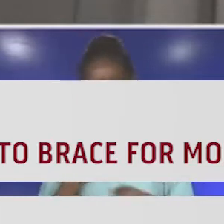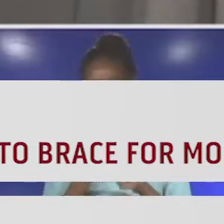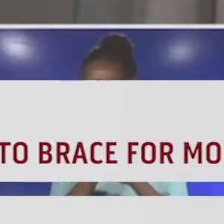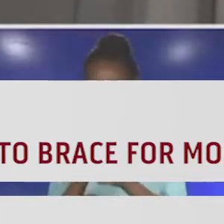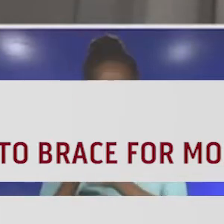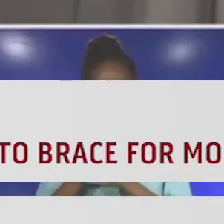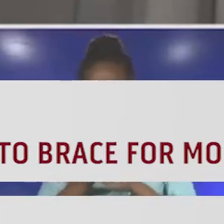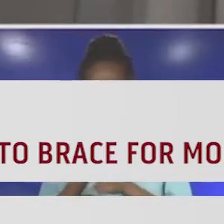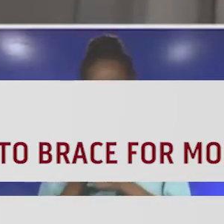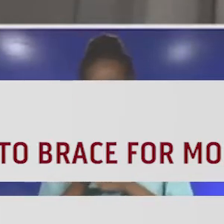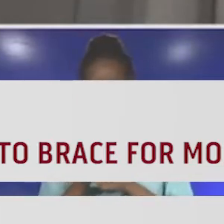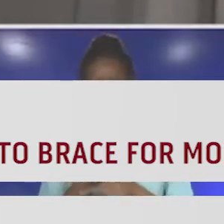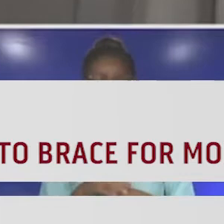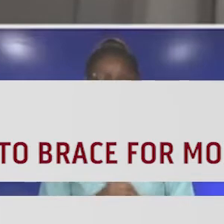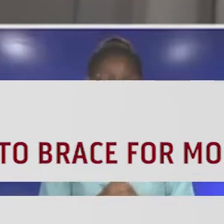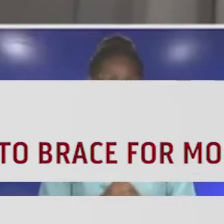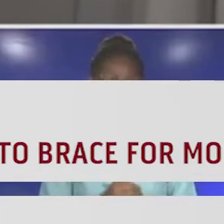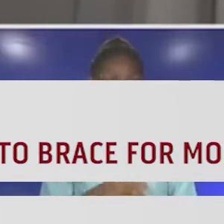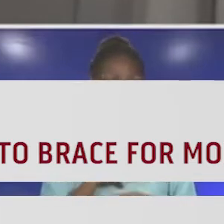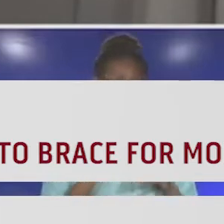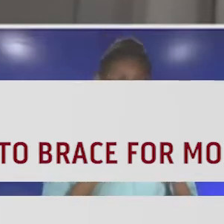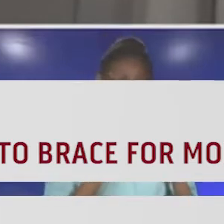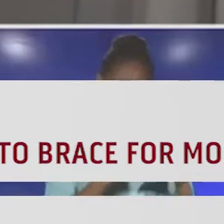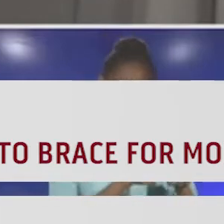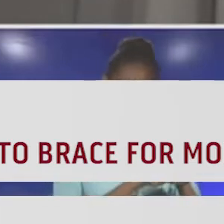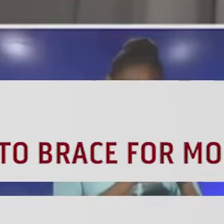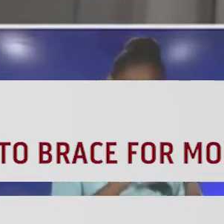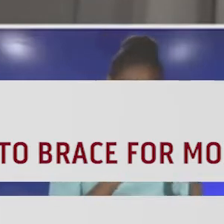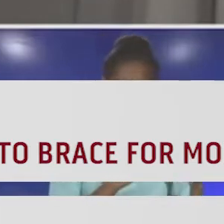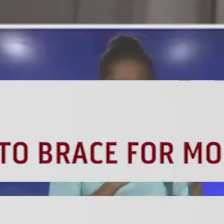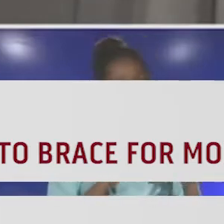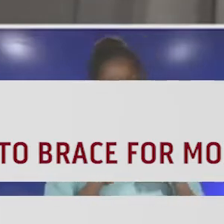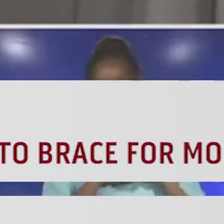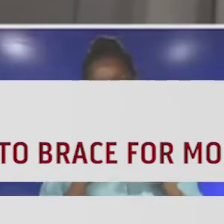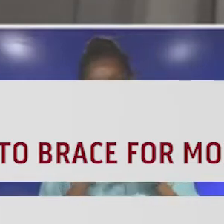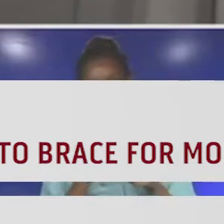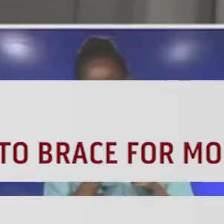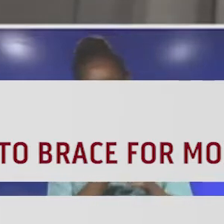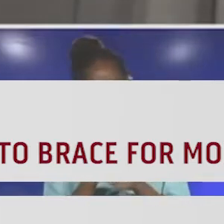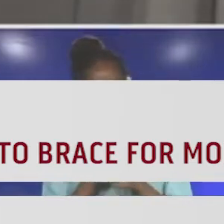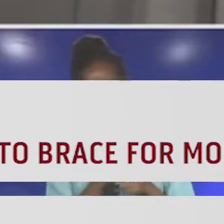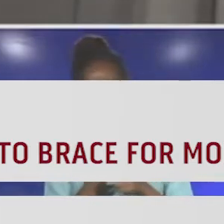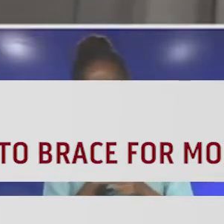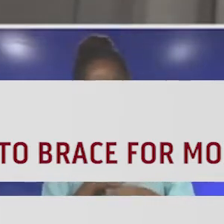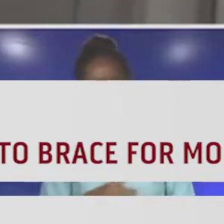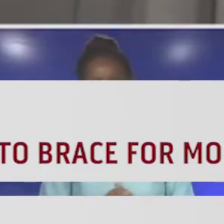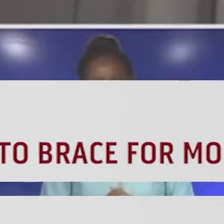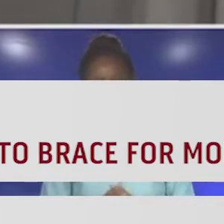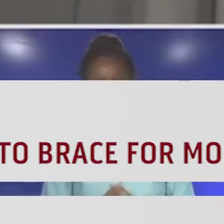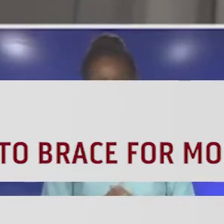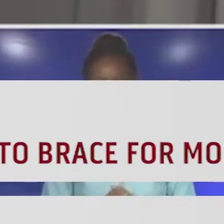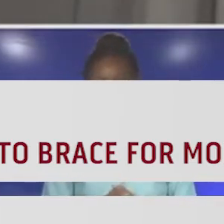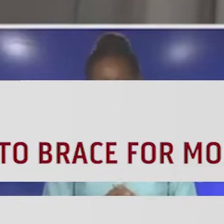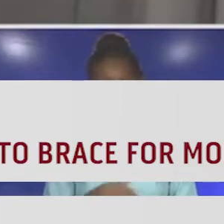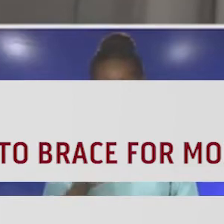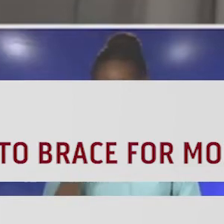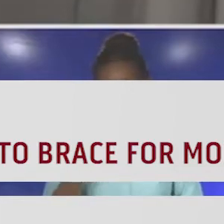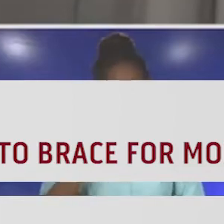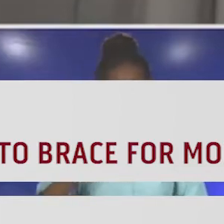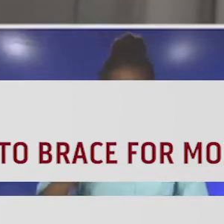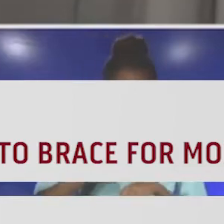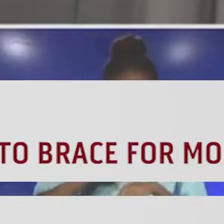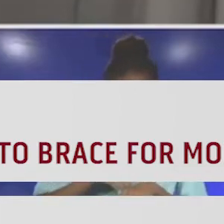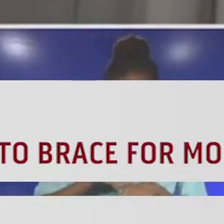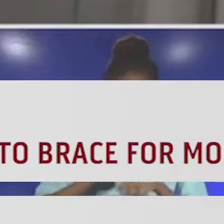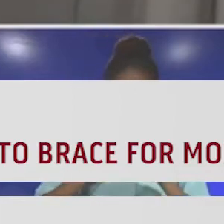active. We have equipment up there, but you know, at any point in time, we can expect landslips. Once that happens, we will have to close the